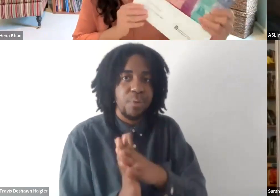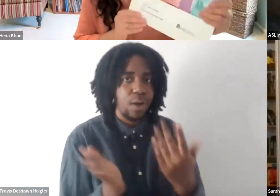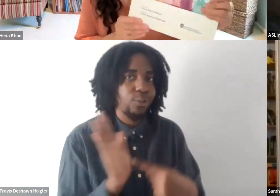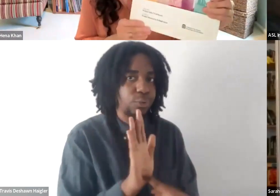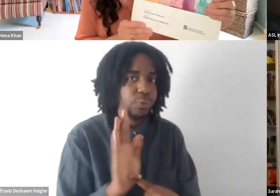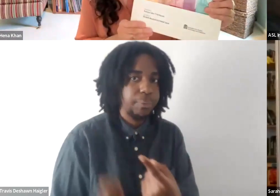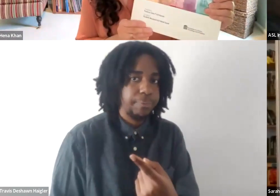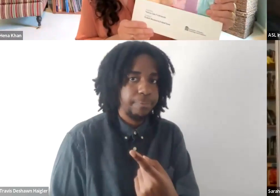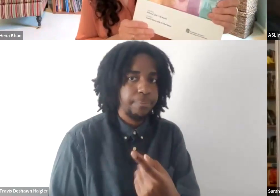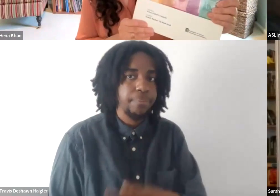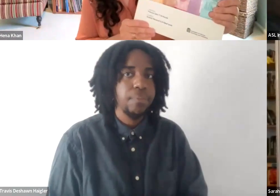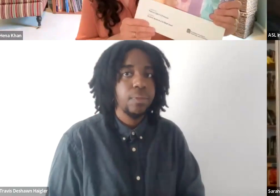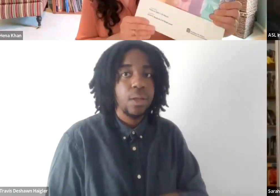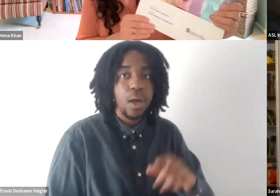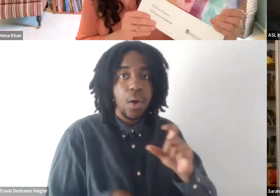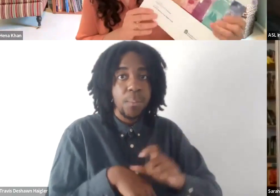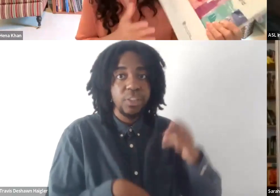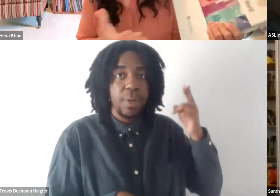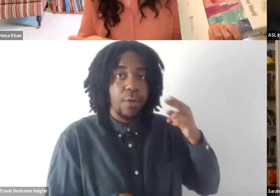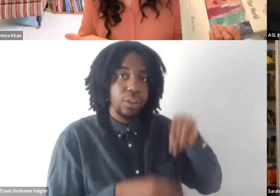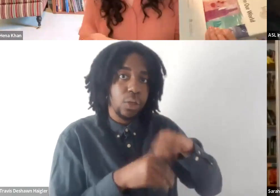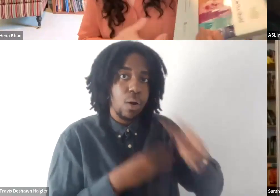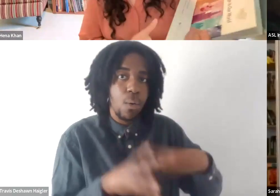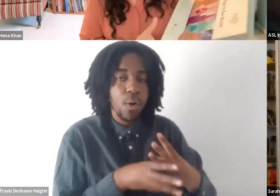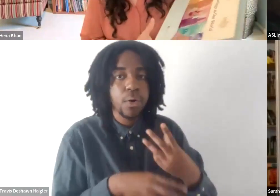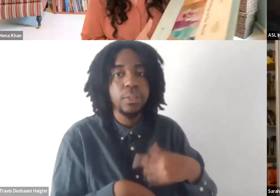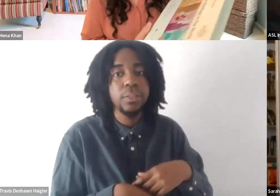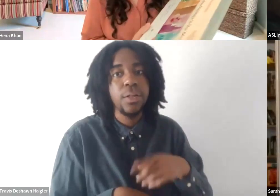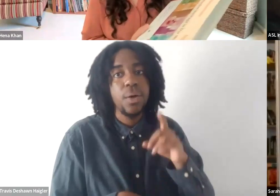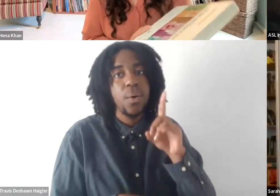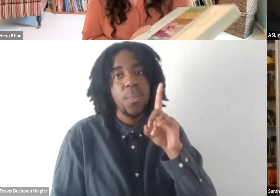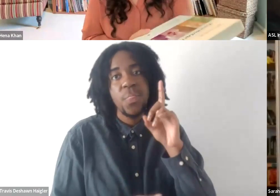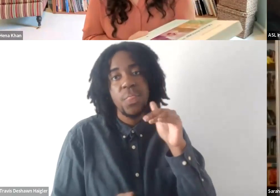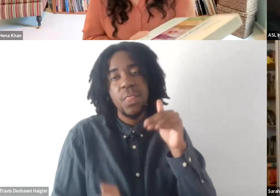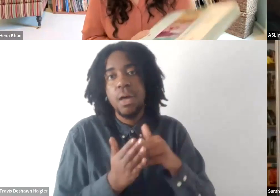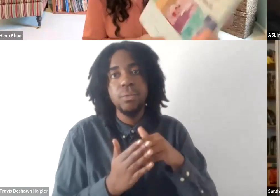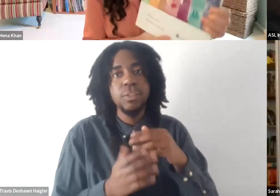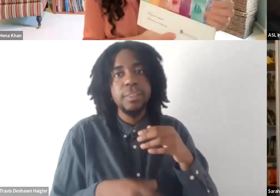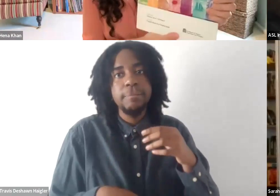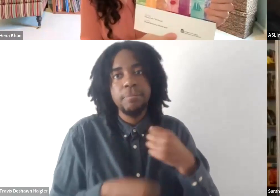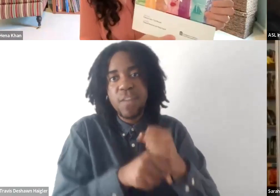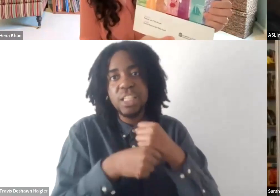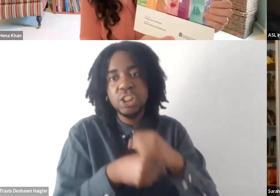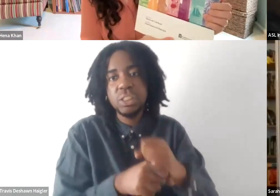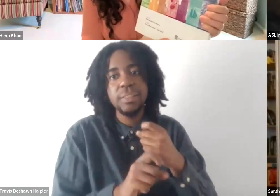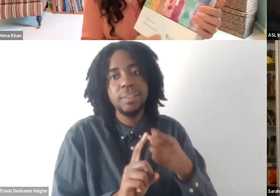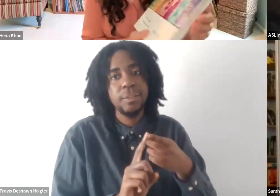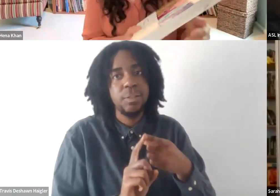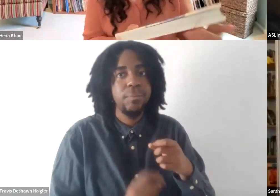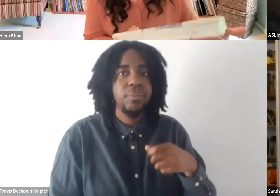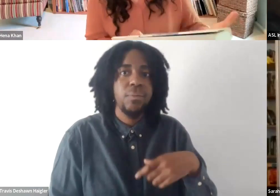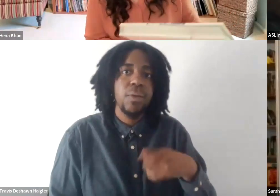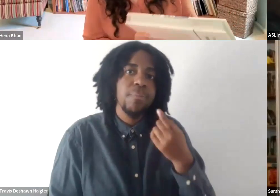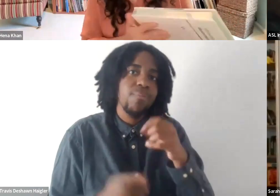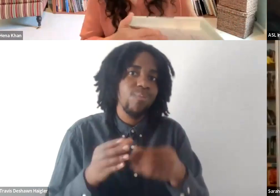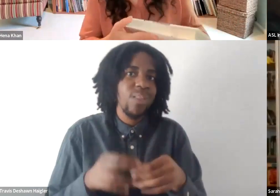Muslim Heritage in Our World. It's 1,001 Inventions that I got in the early 2000s, I think. And it's, this thick volume that